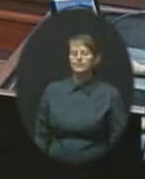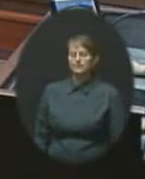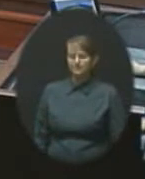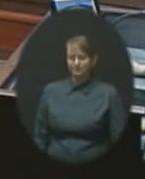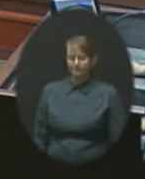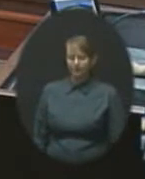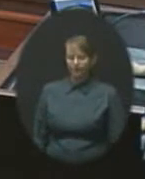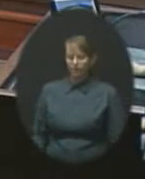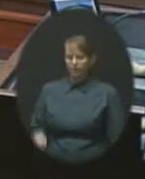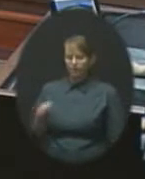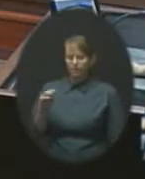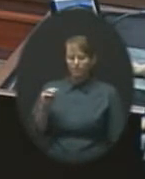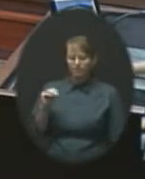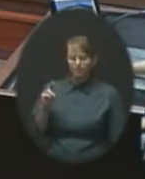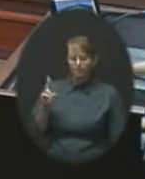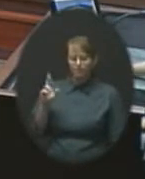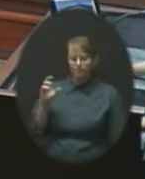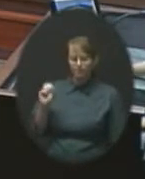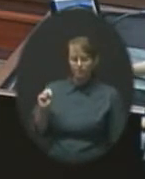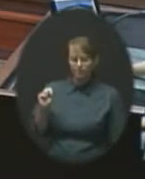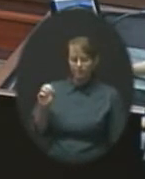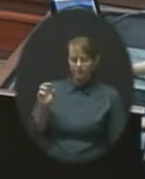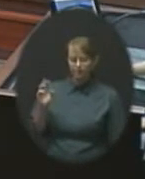Ms. Matthew